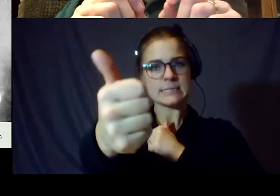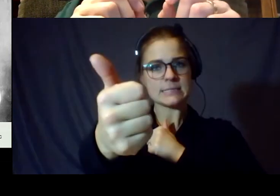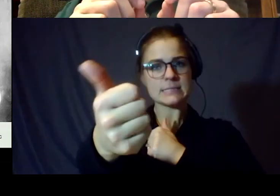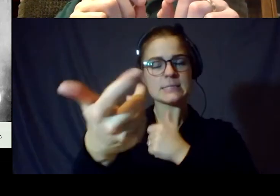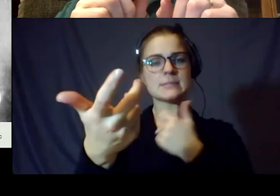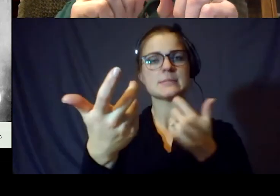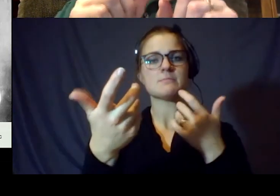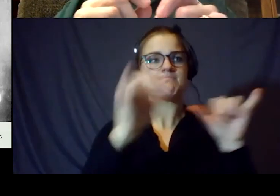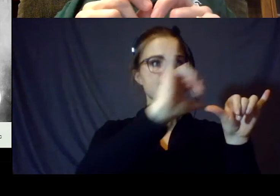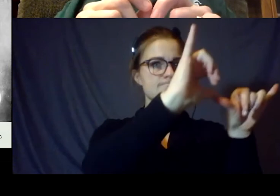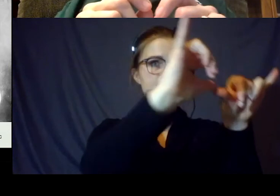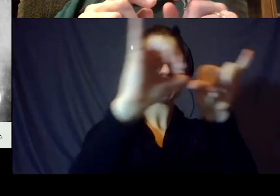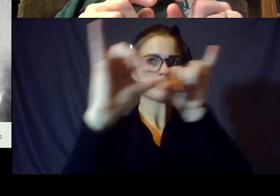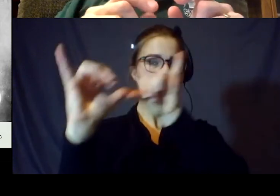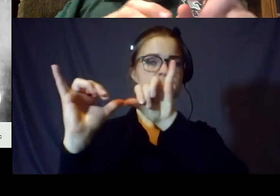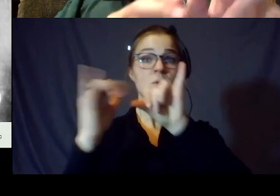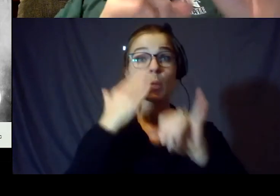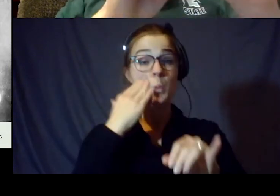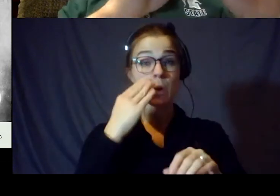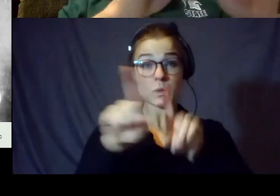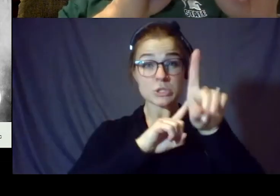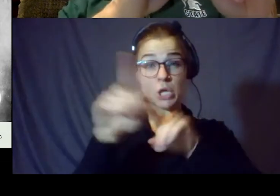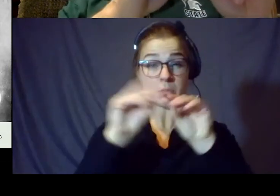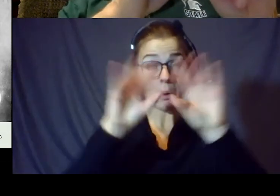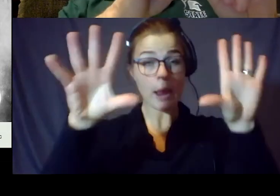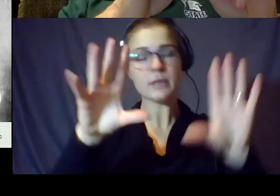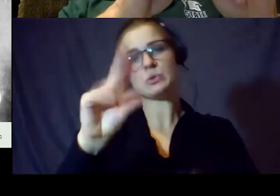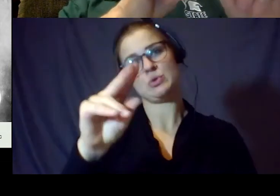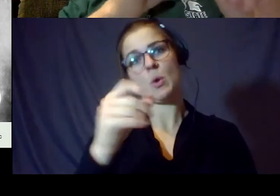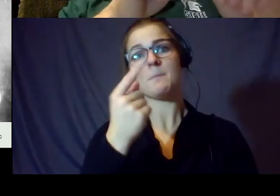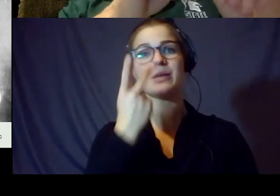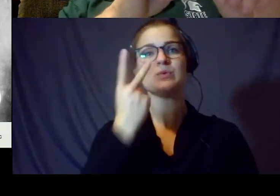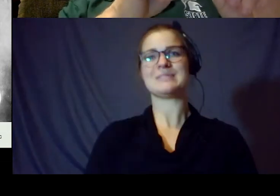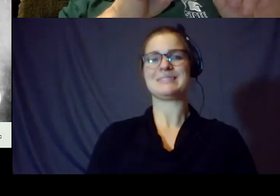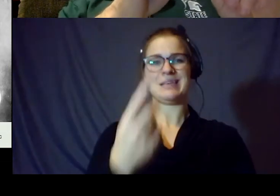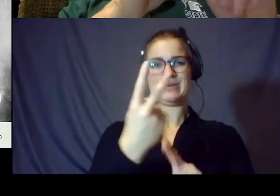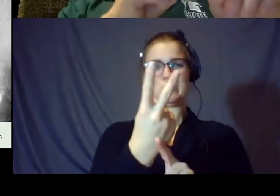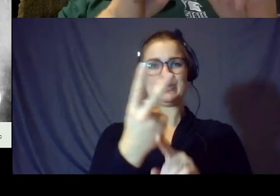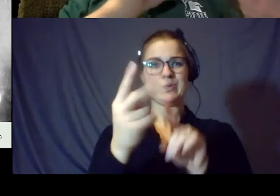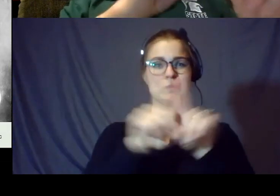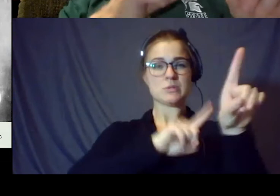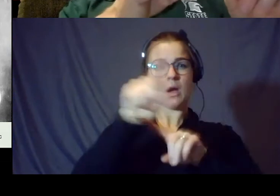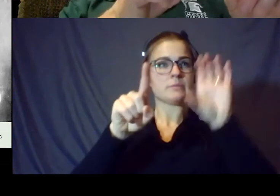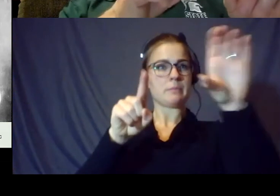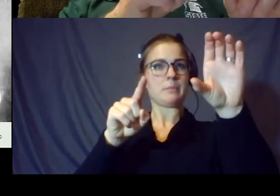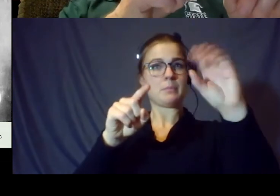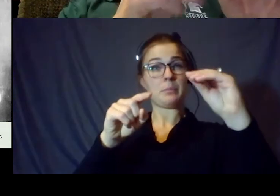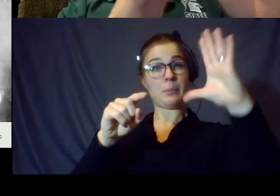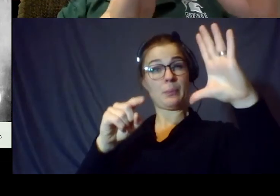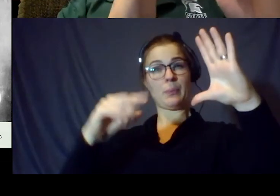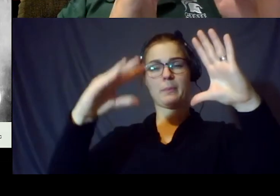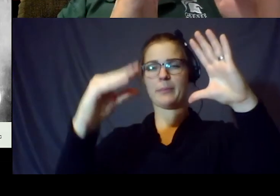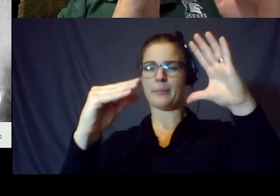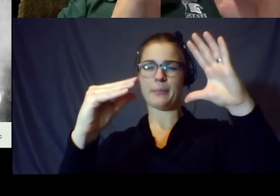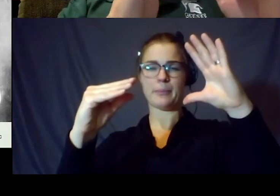know how bright the stars truly are, when you see two stars in that cloud and one's brighter than the other, you know one is brighter than the other. You don't know